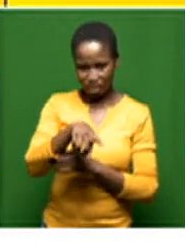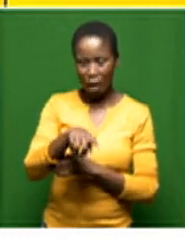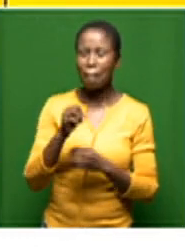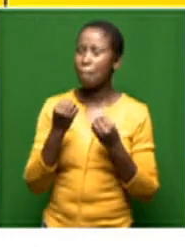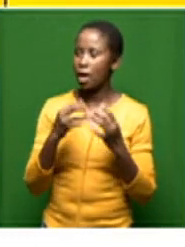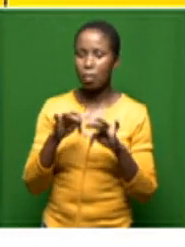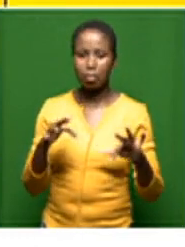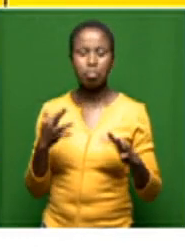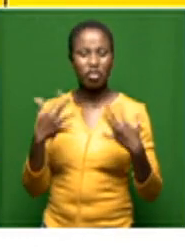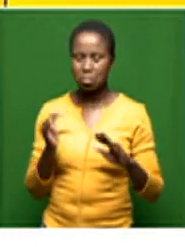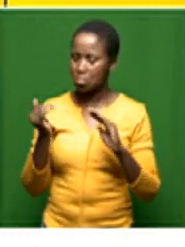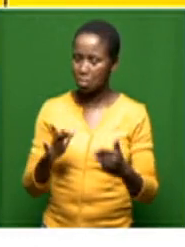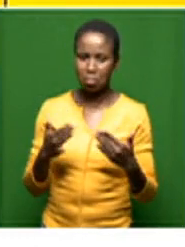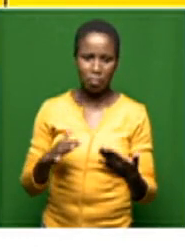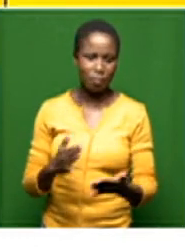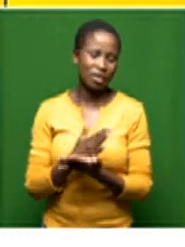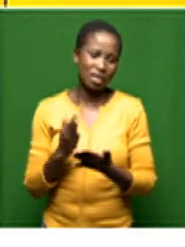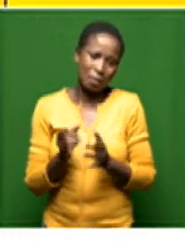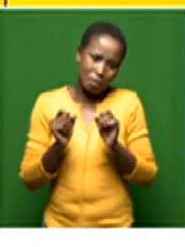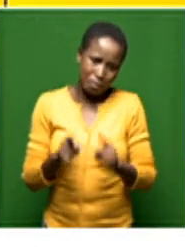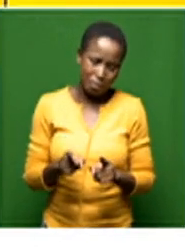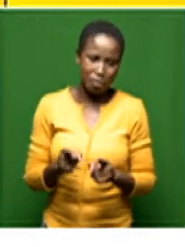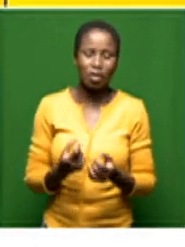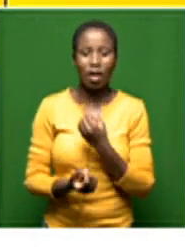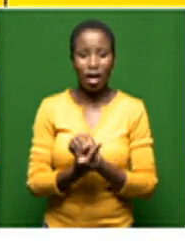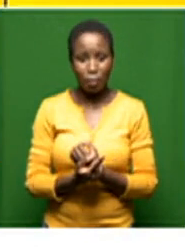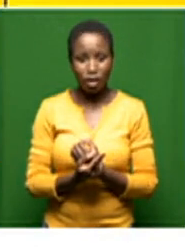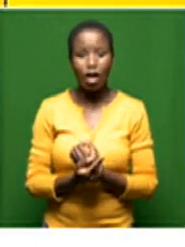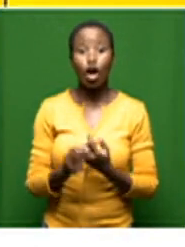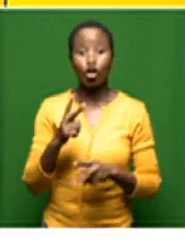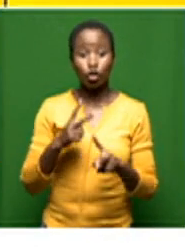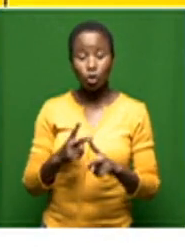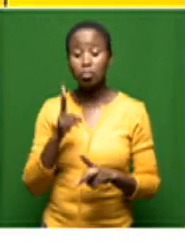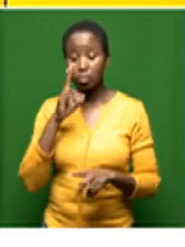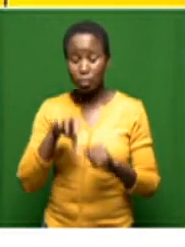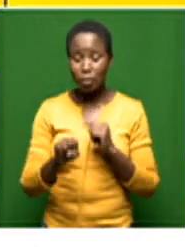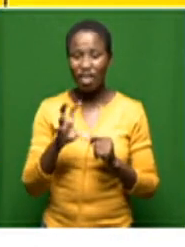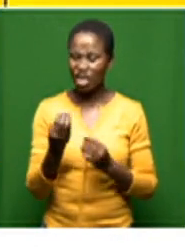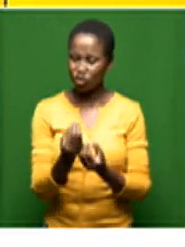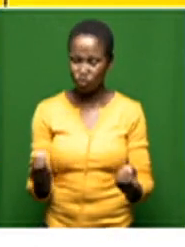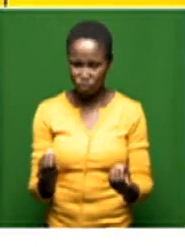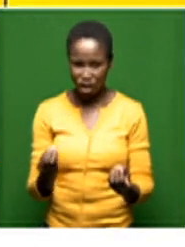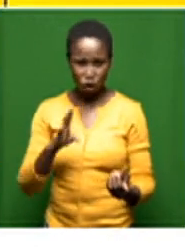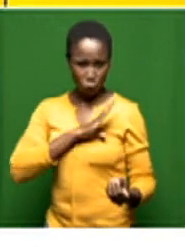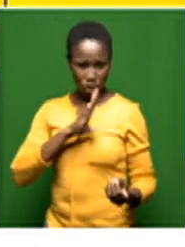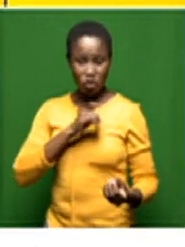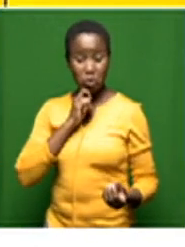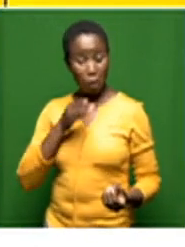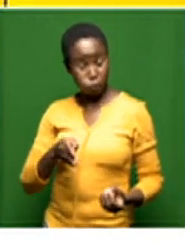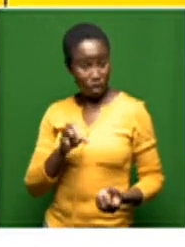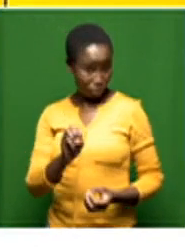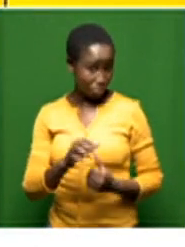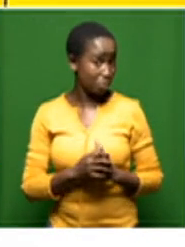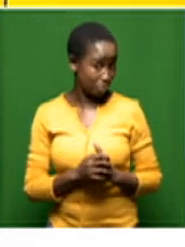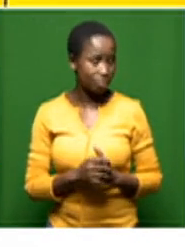or injured. And I believe there has now been evidence of child soldiers also being used here. All right, so let's get more on